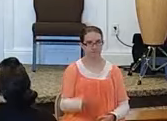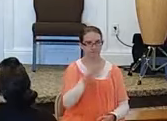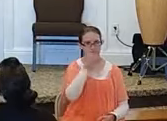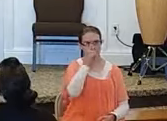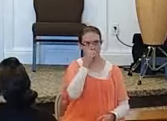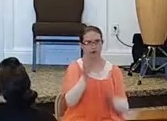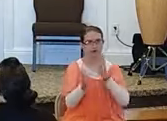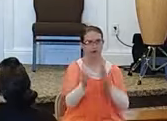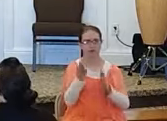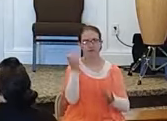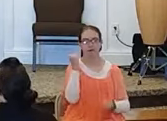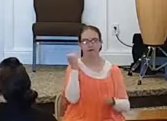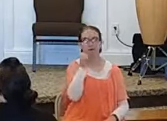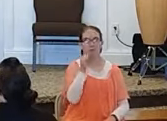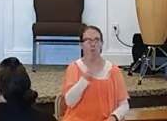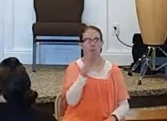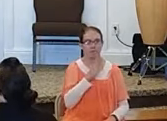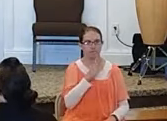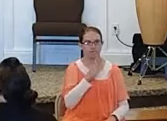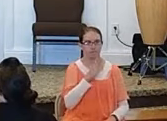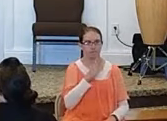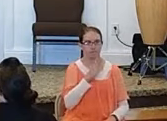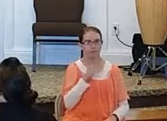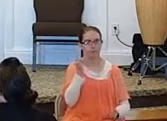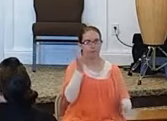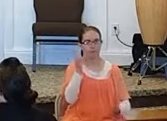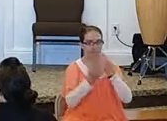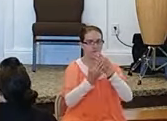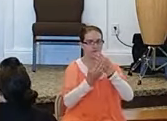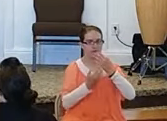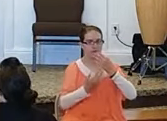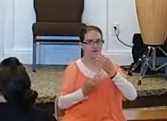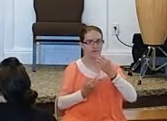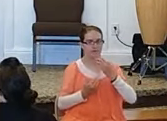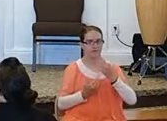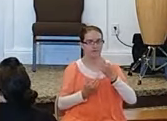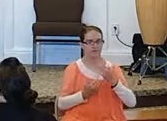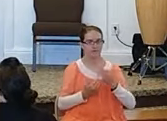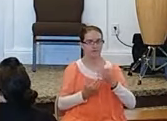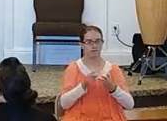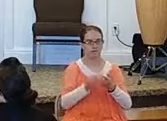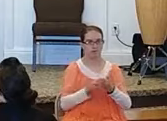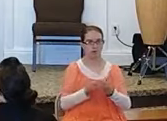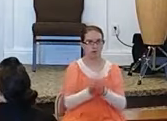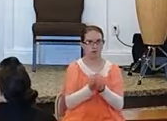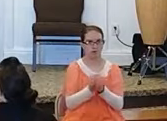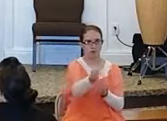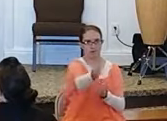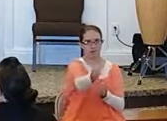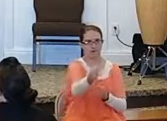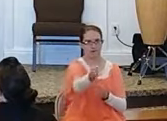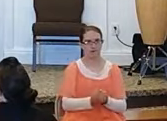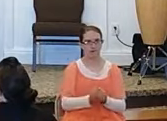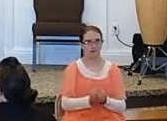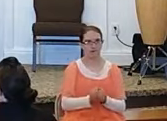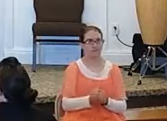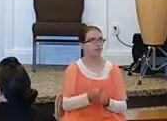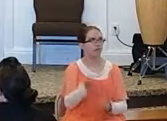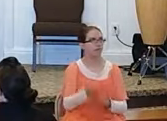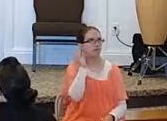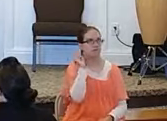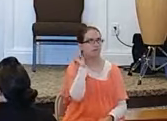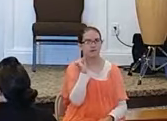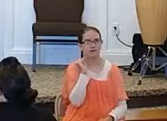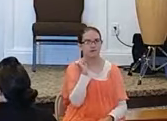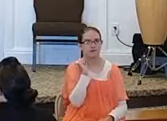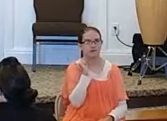talked to you a while ago about the little lady with the issue of blood. But let me skip on ahead here. There was